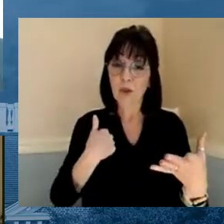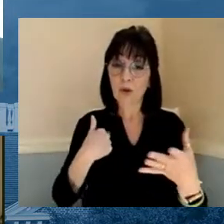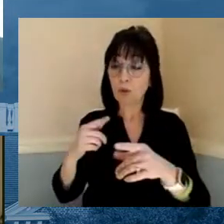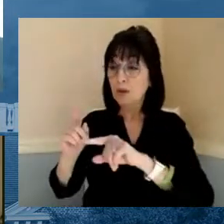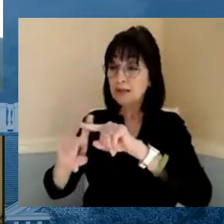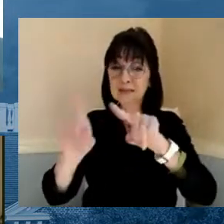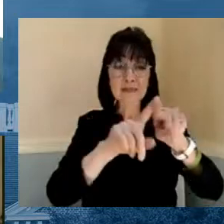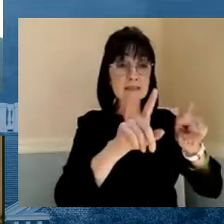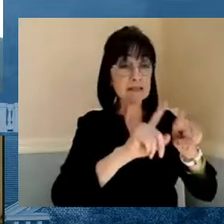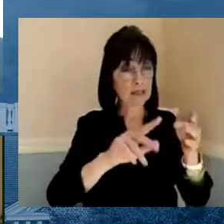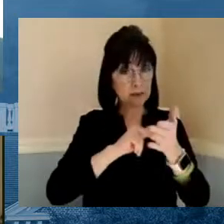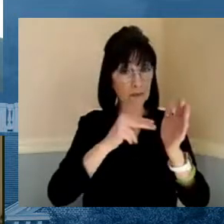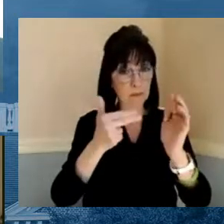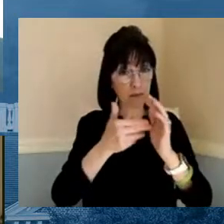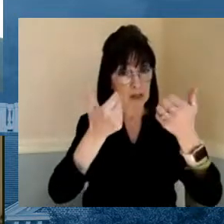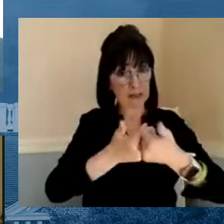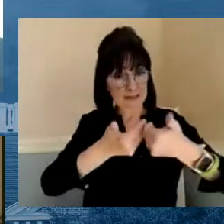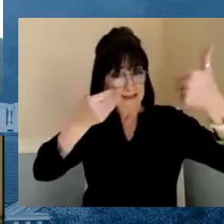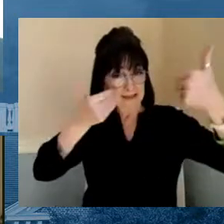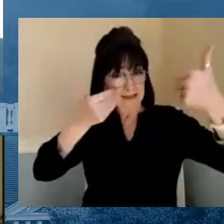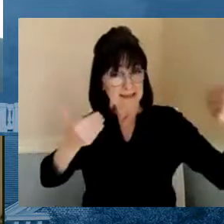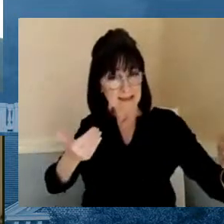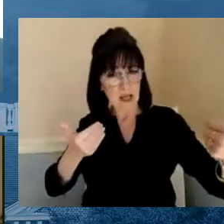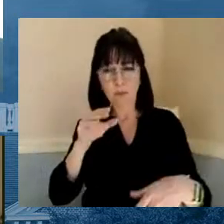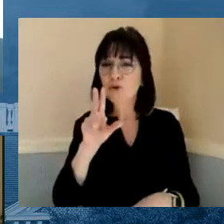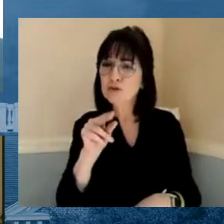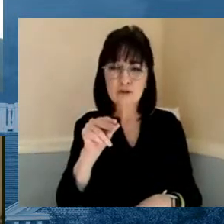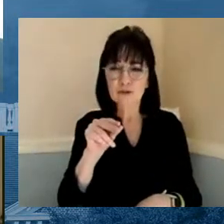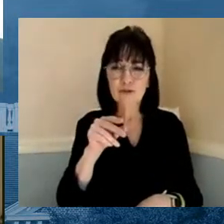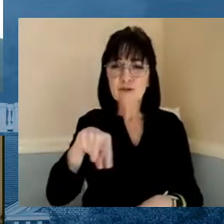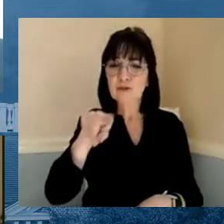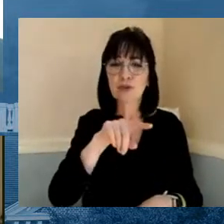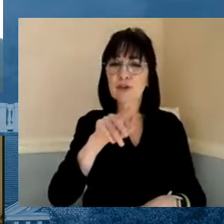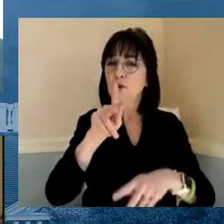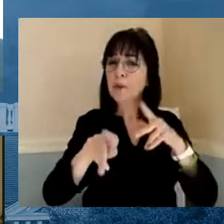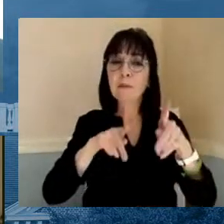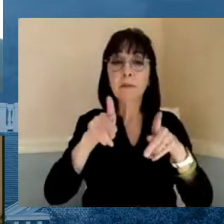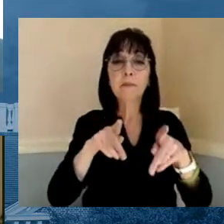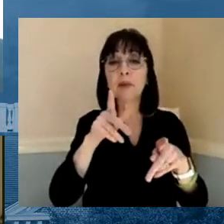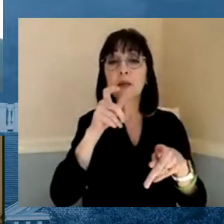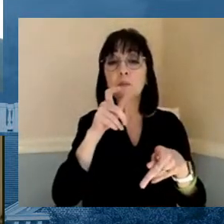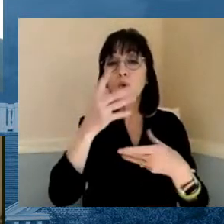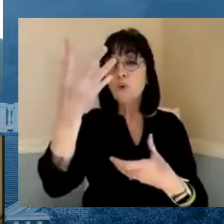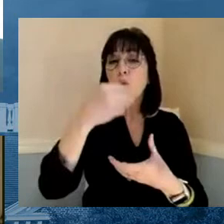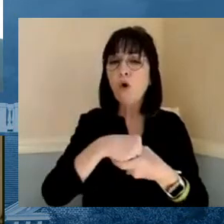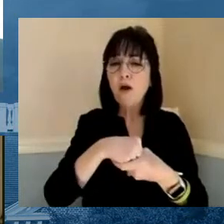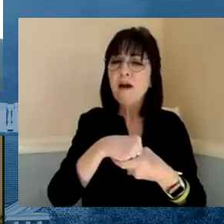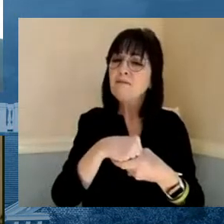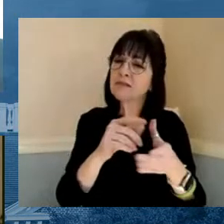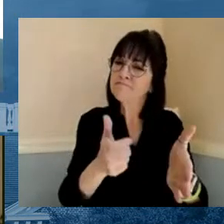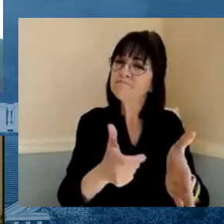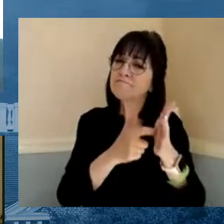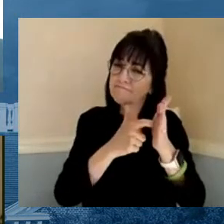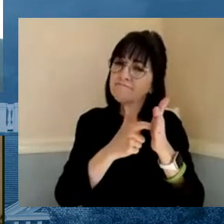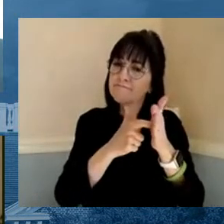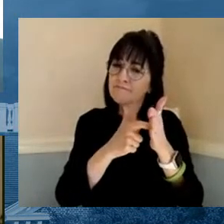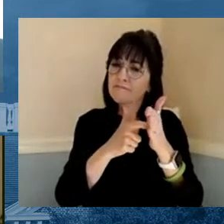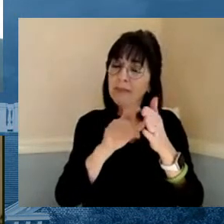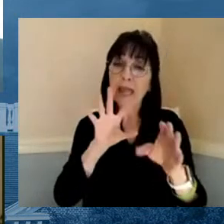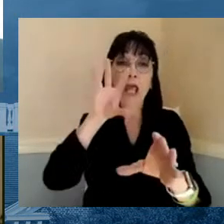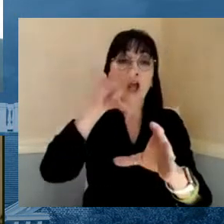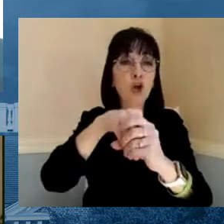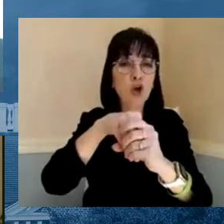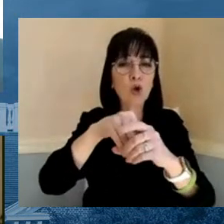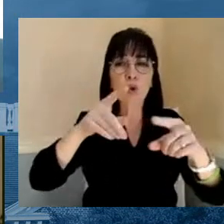us. People with autism need to be included in all aspects of the community, school, and home.